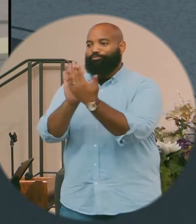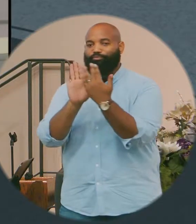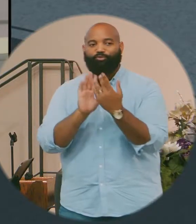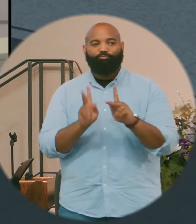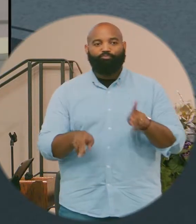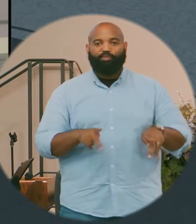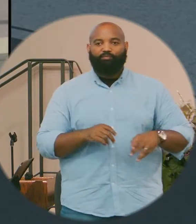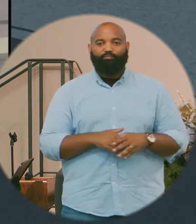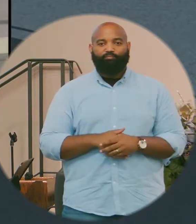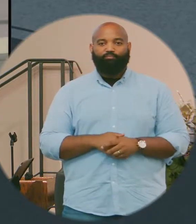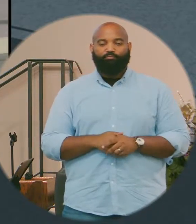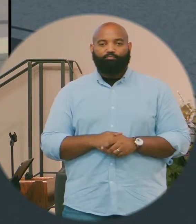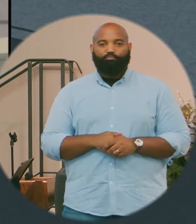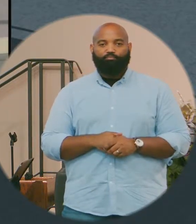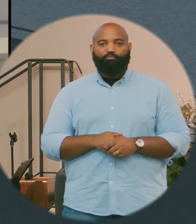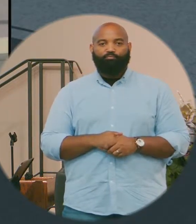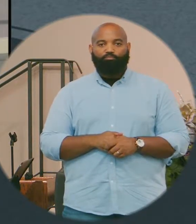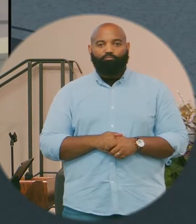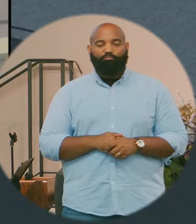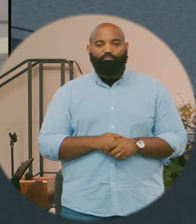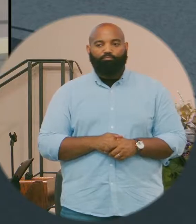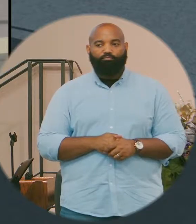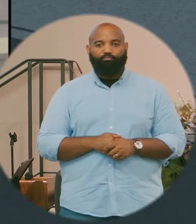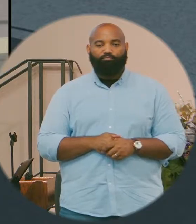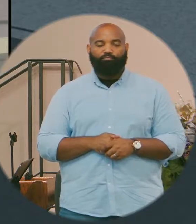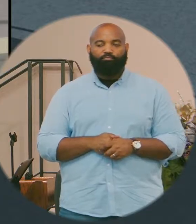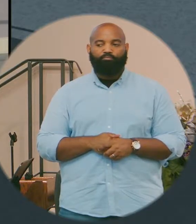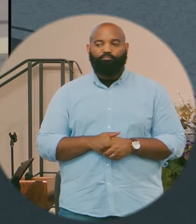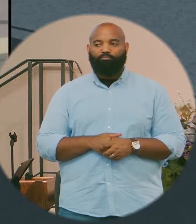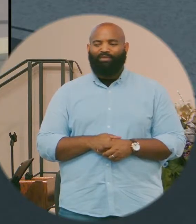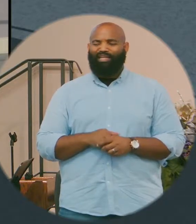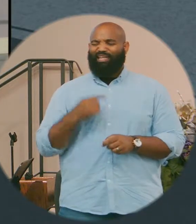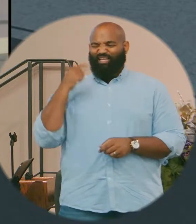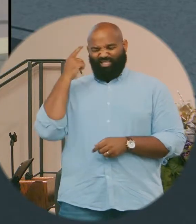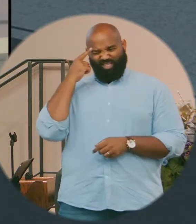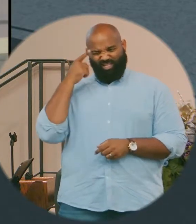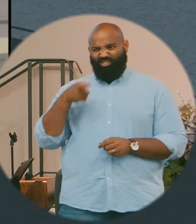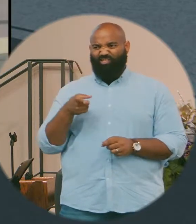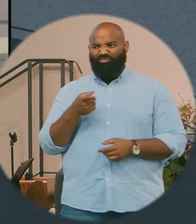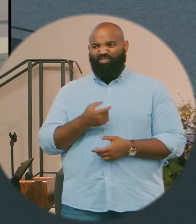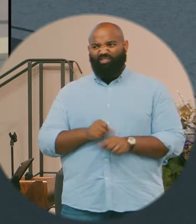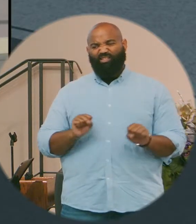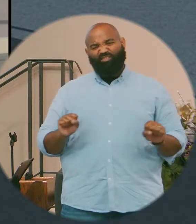you. You're hurting them. Like, I thought she was.